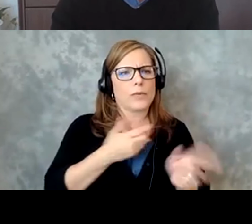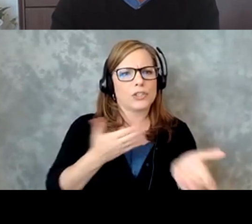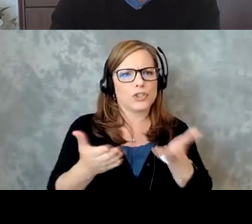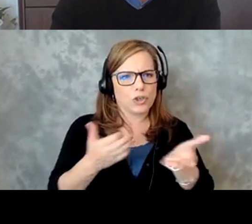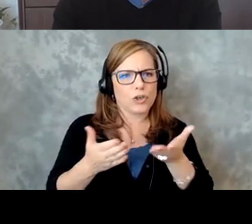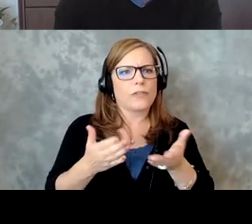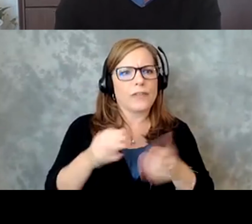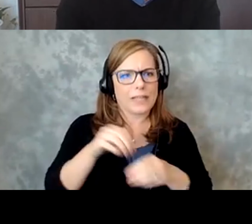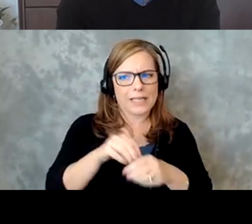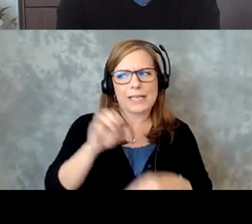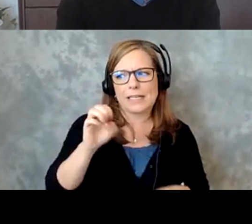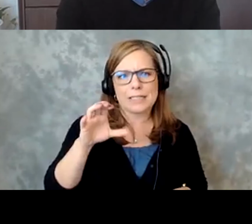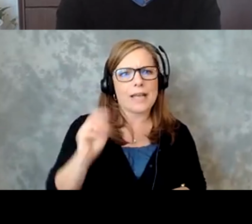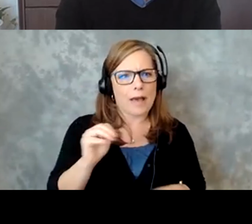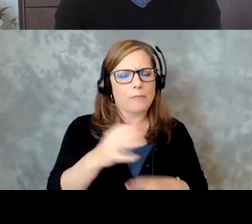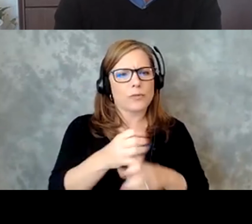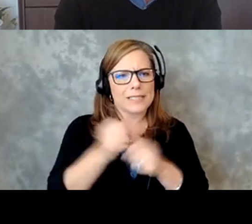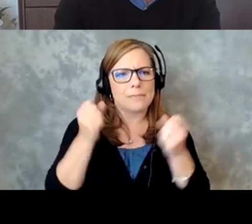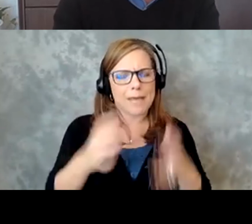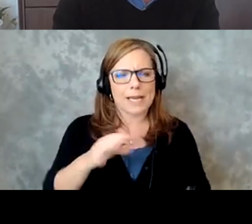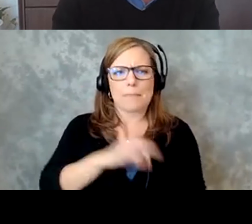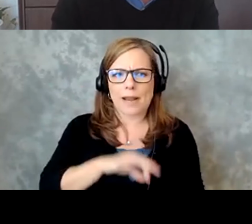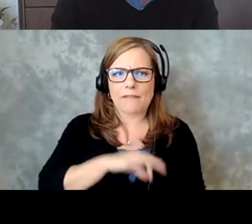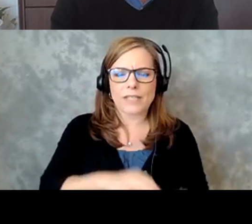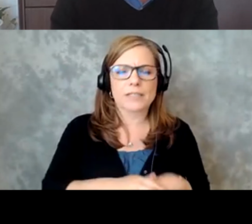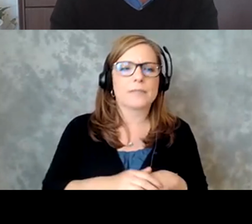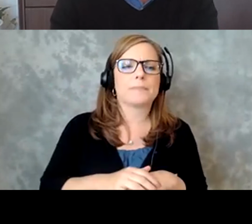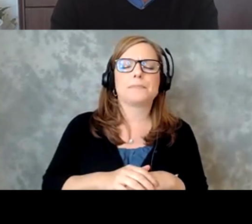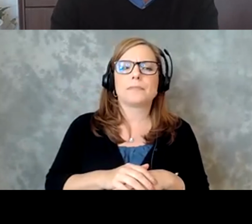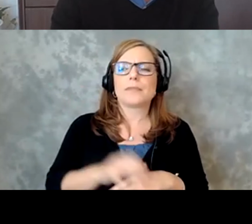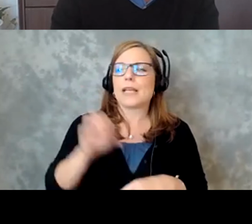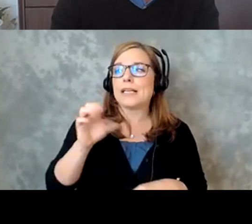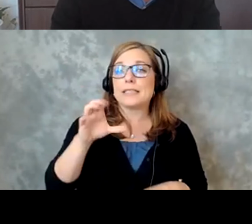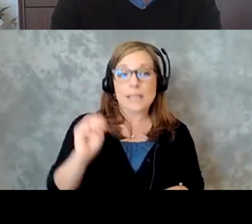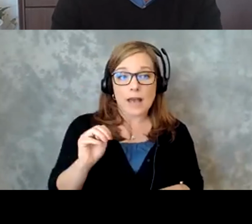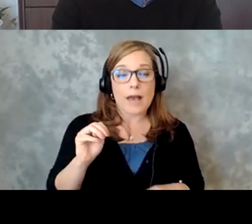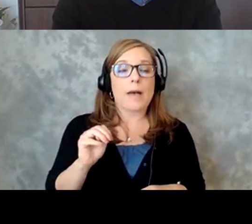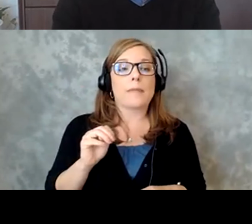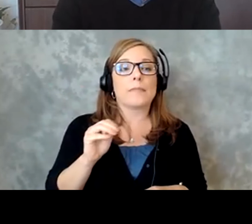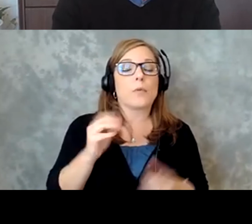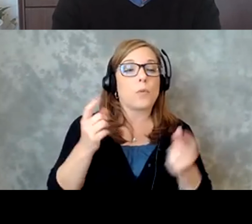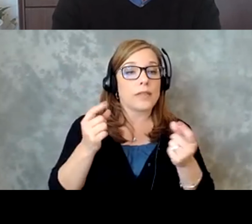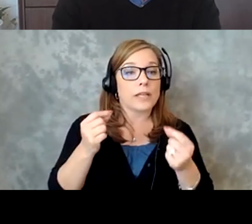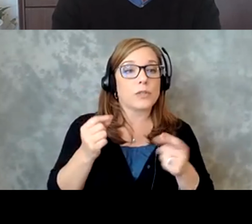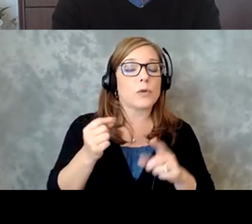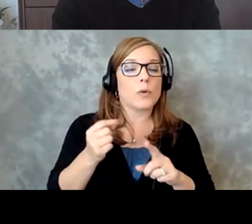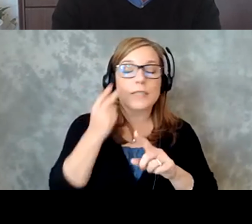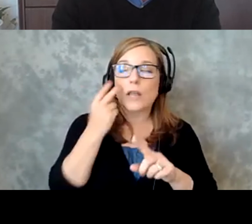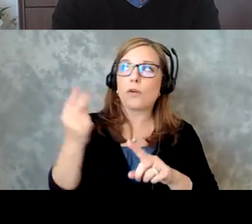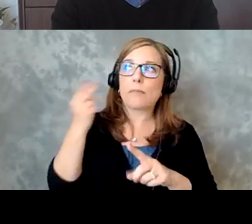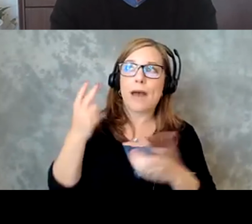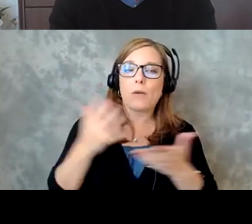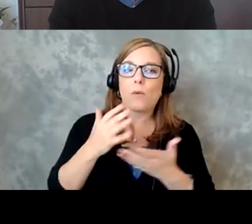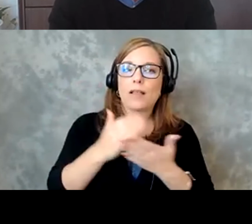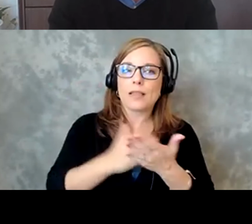ECM. So enhanced care management program takes the lessons learned and best practices from the health homes